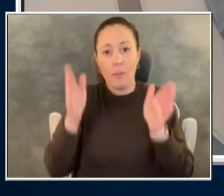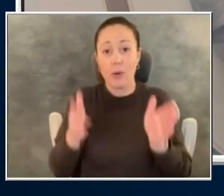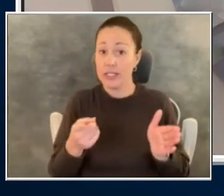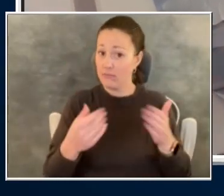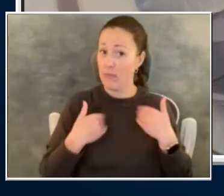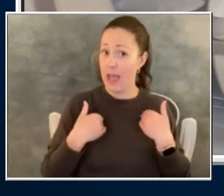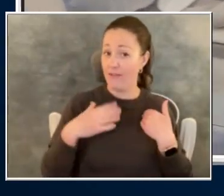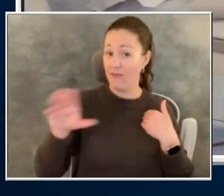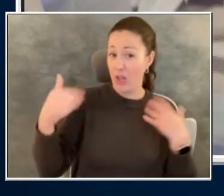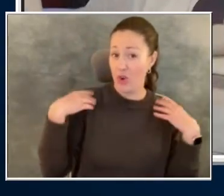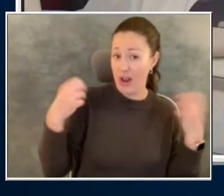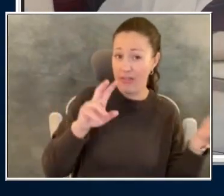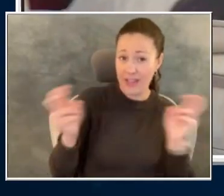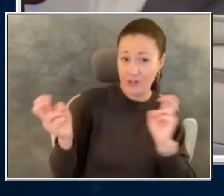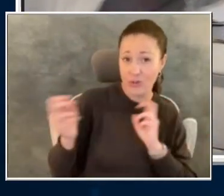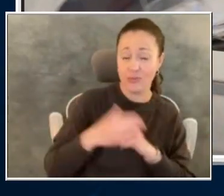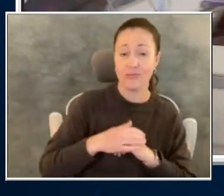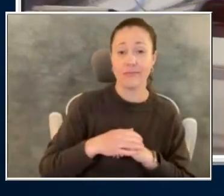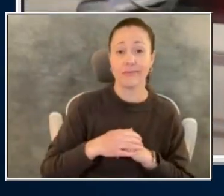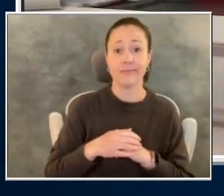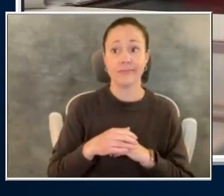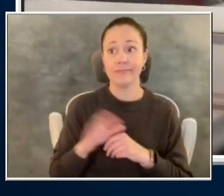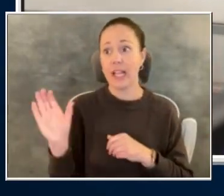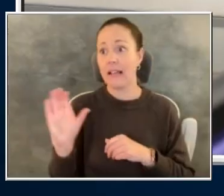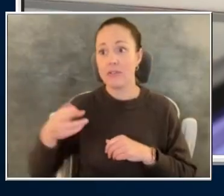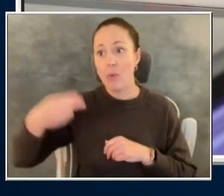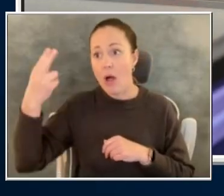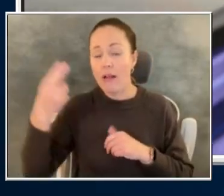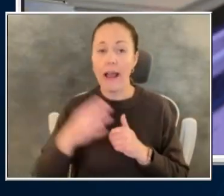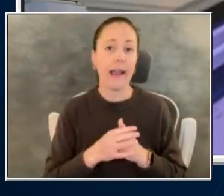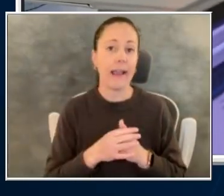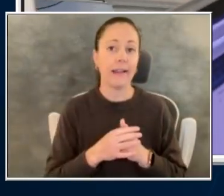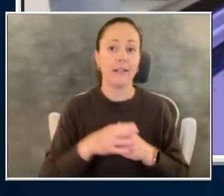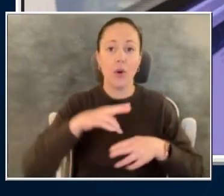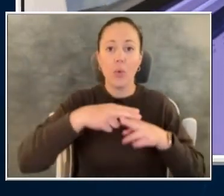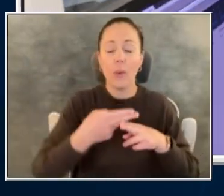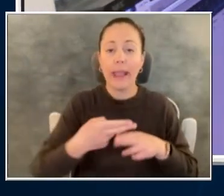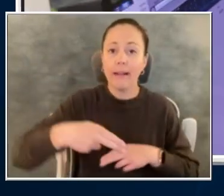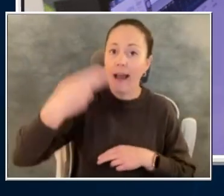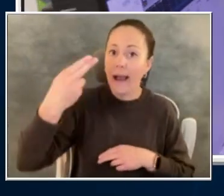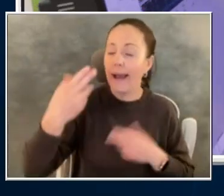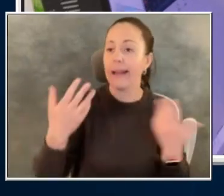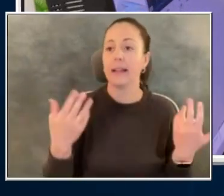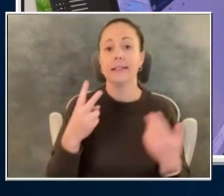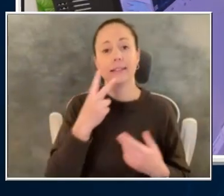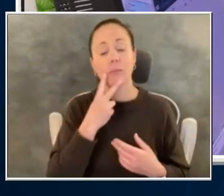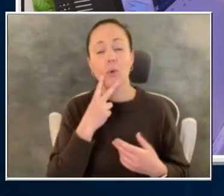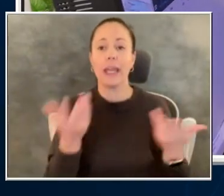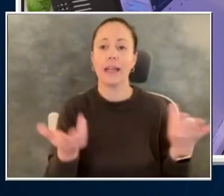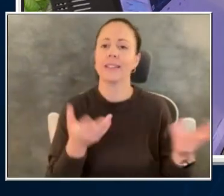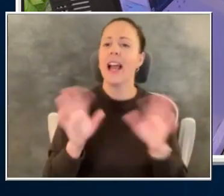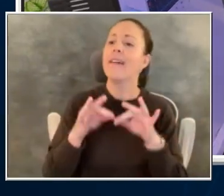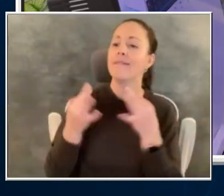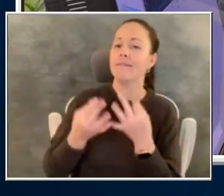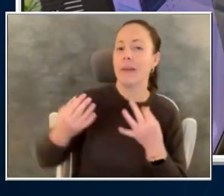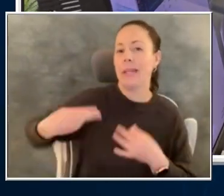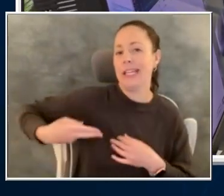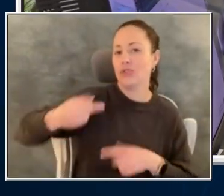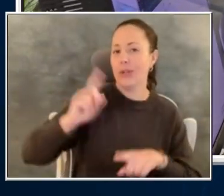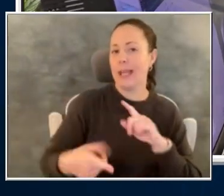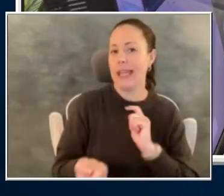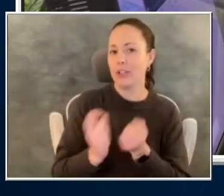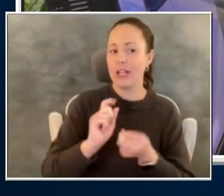cholesterol? Are they overweight? Are they smoking? You know, family history we can't change, but again, it sometimes